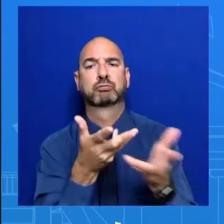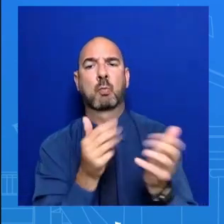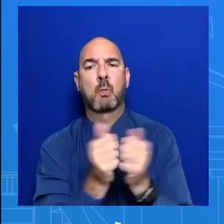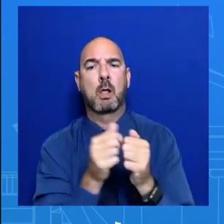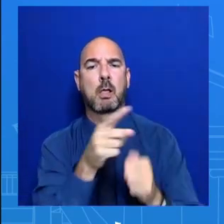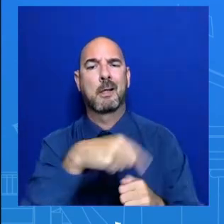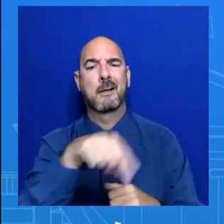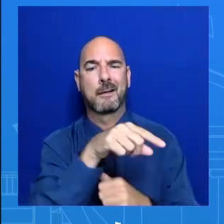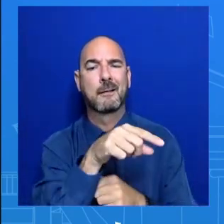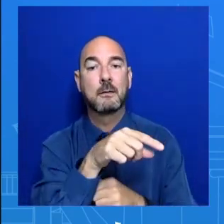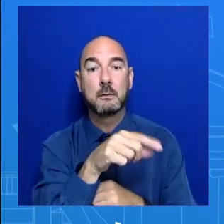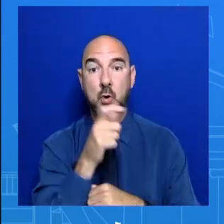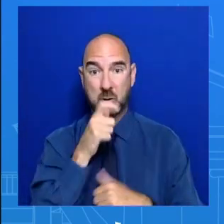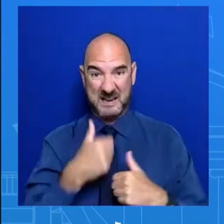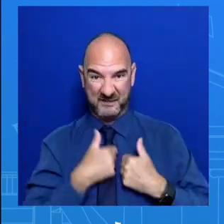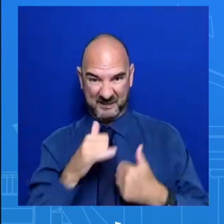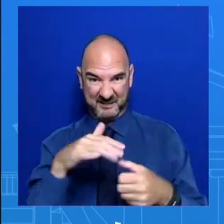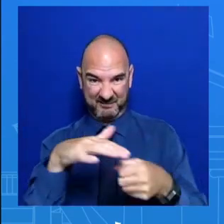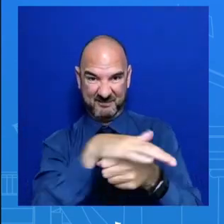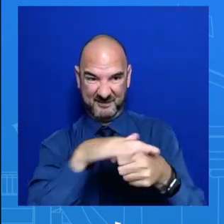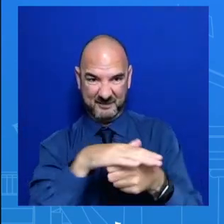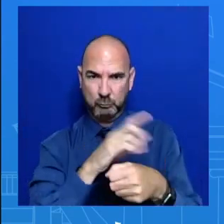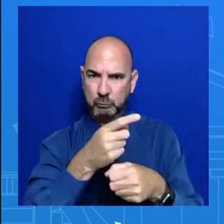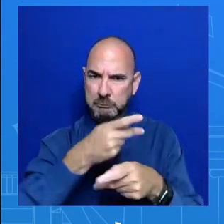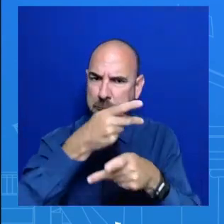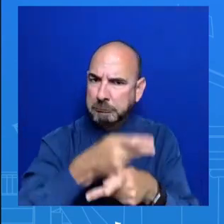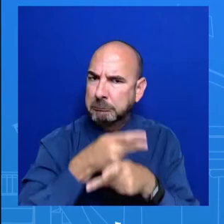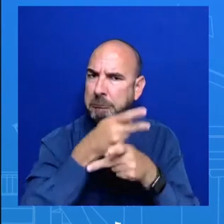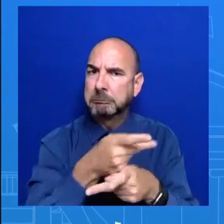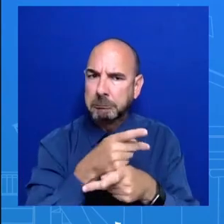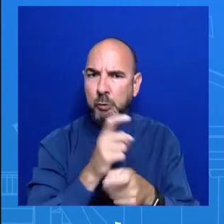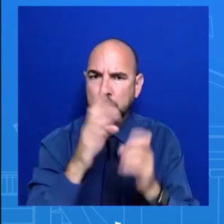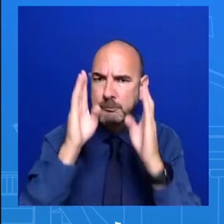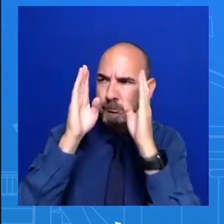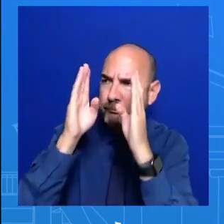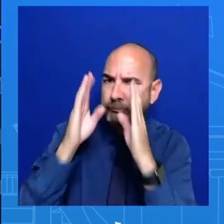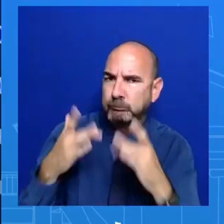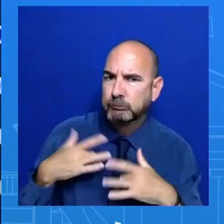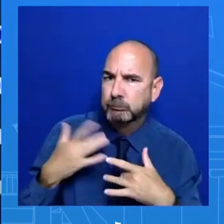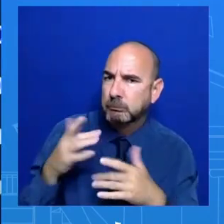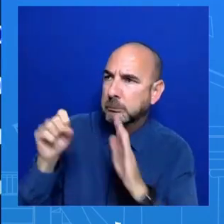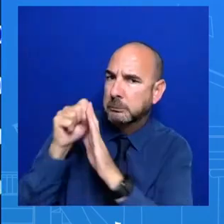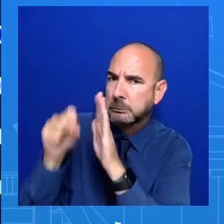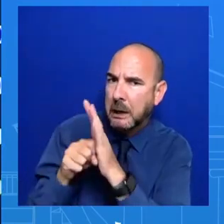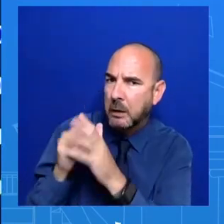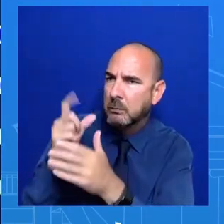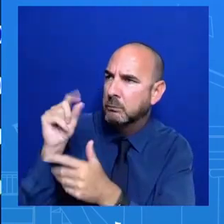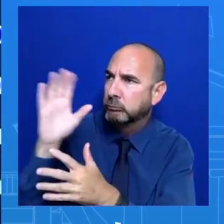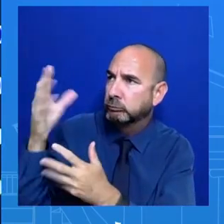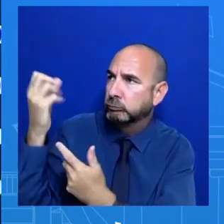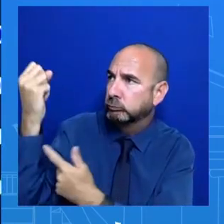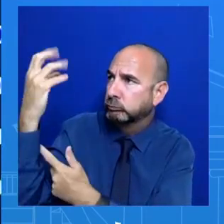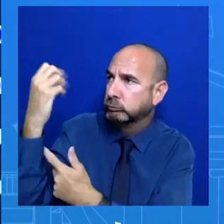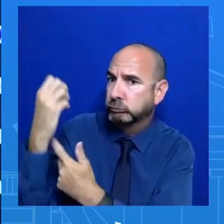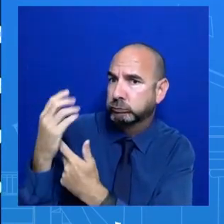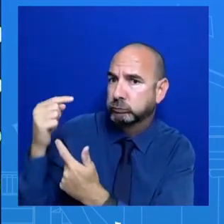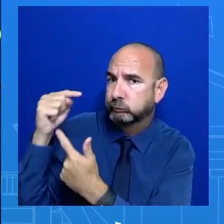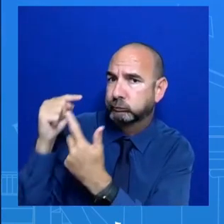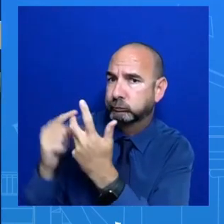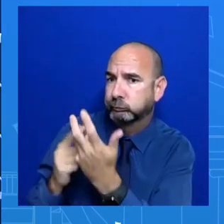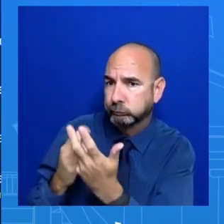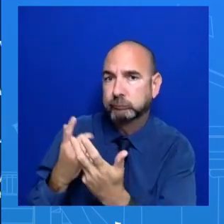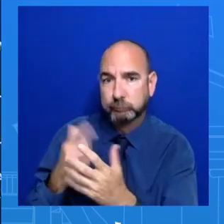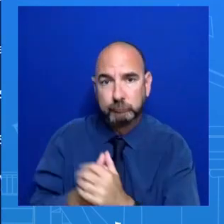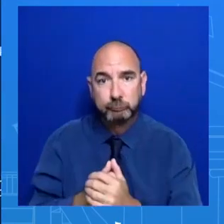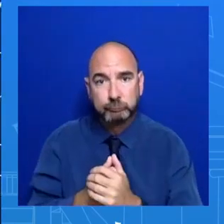remain vigilant and heed the advice of state and local officials. And finally, tomorrow, as you all know, Senate Republicans will have